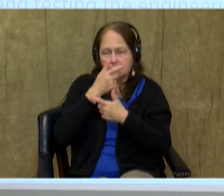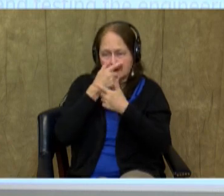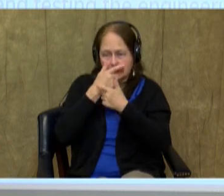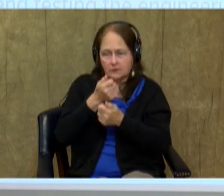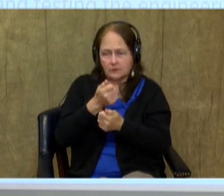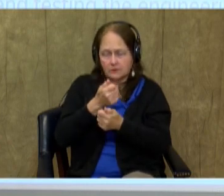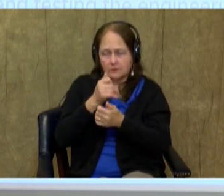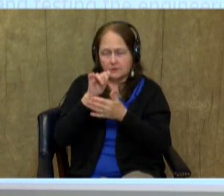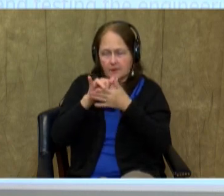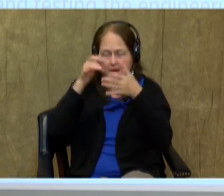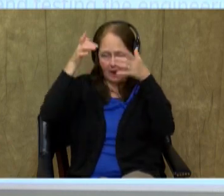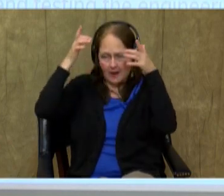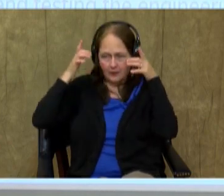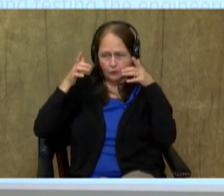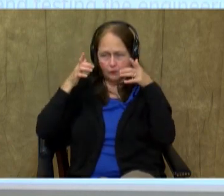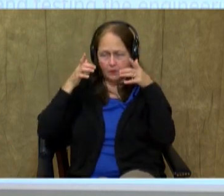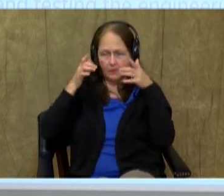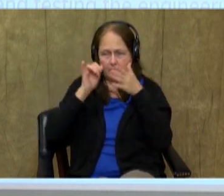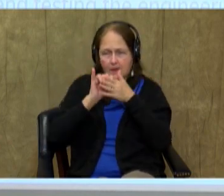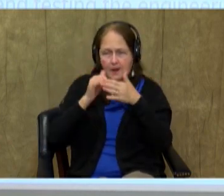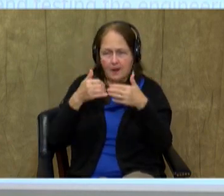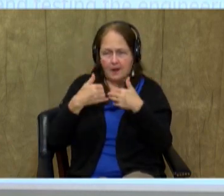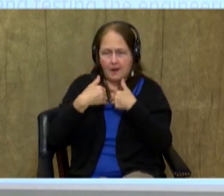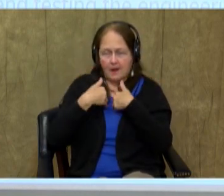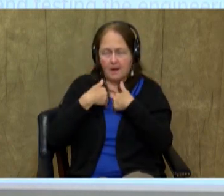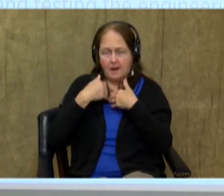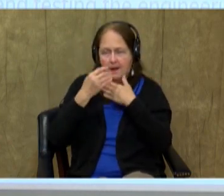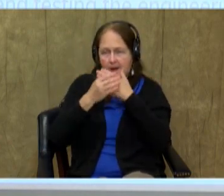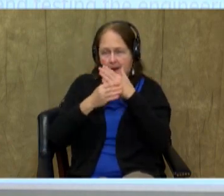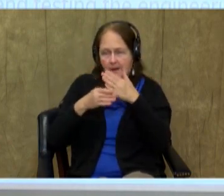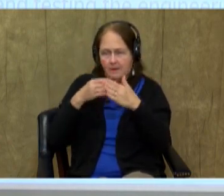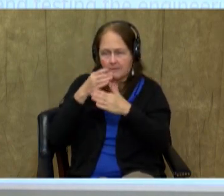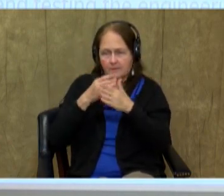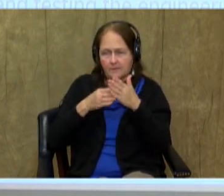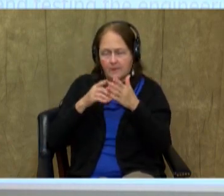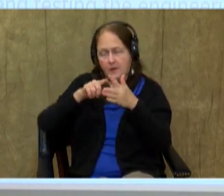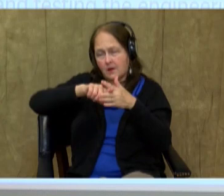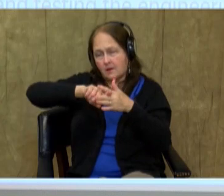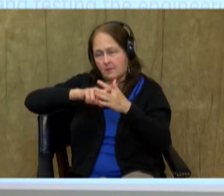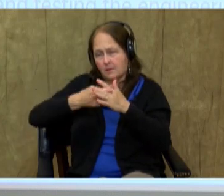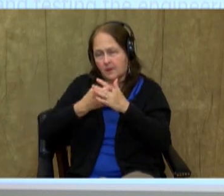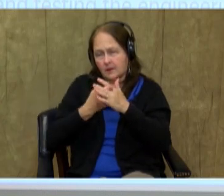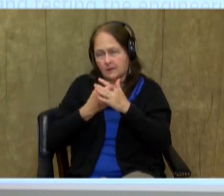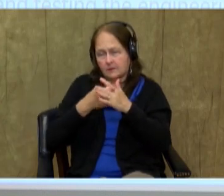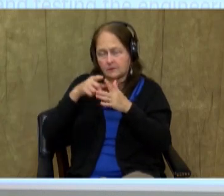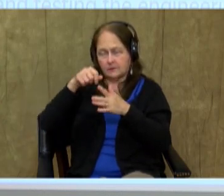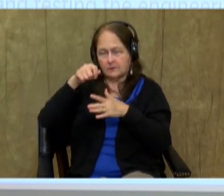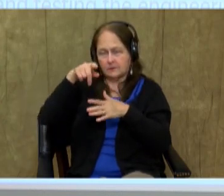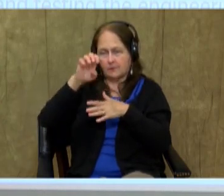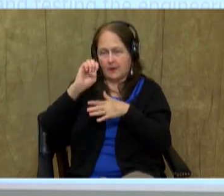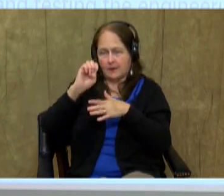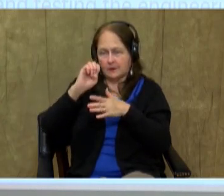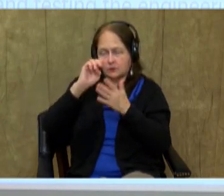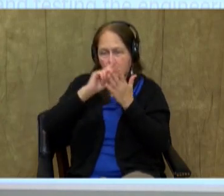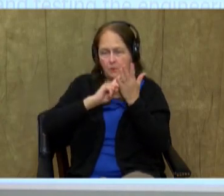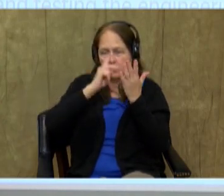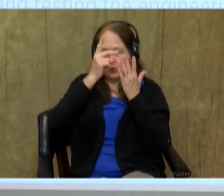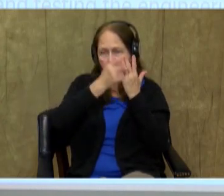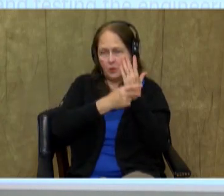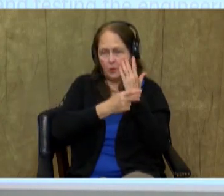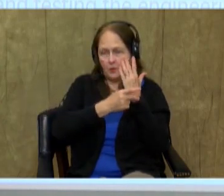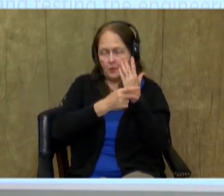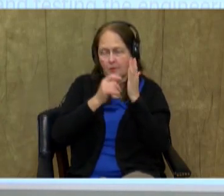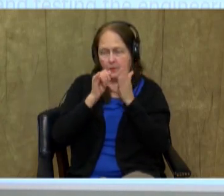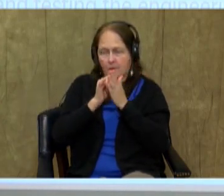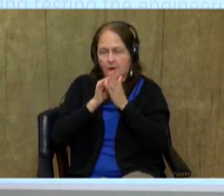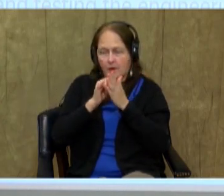these astronauts, they got a hand in not only like the beginnings of the space program, they were helping design